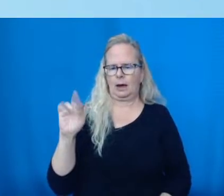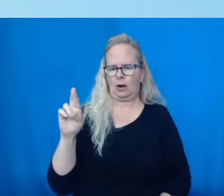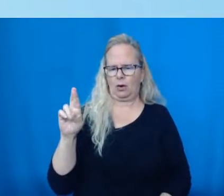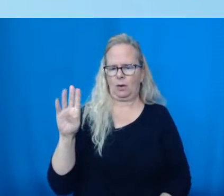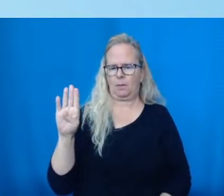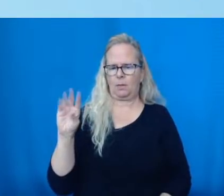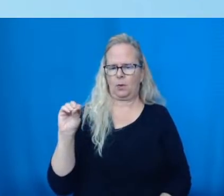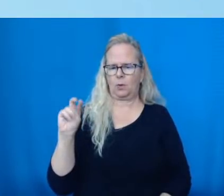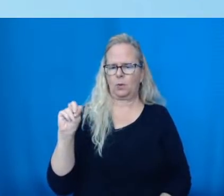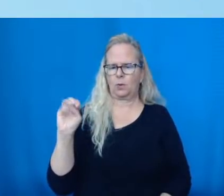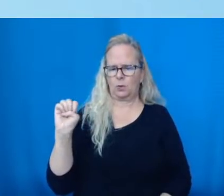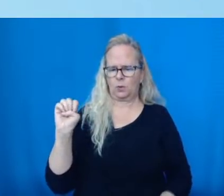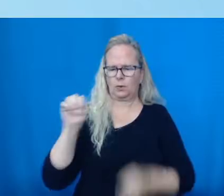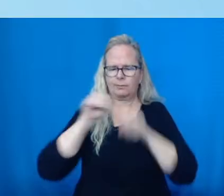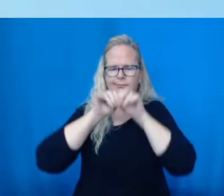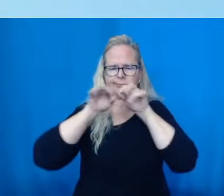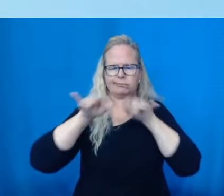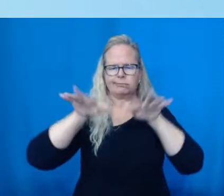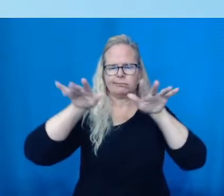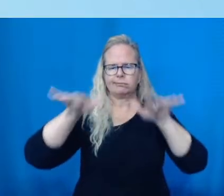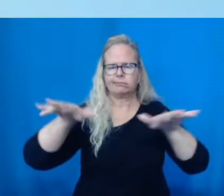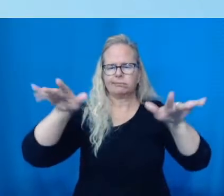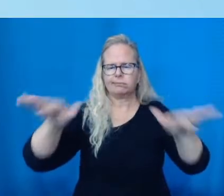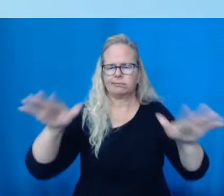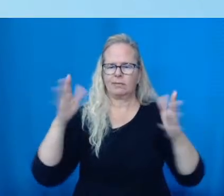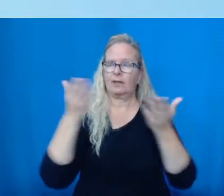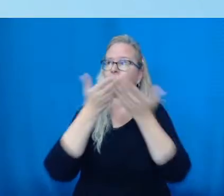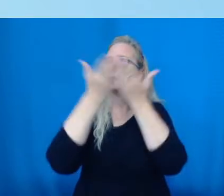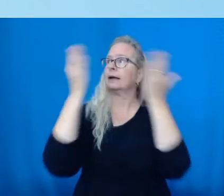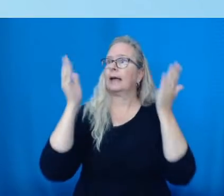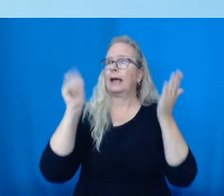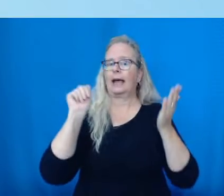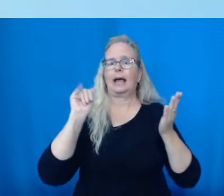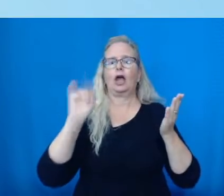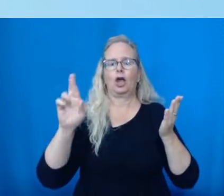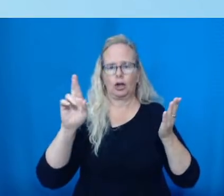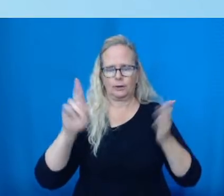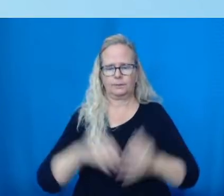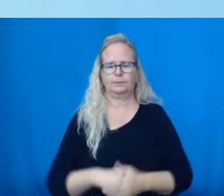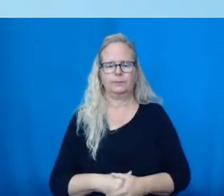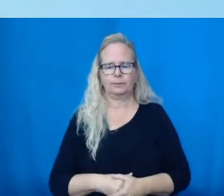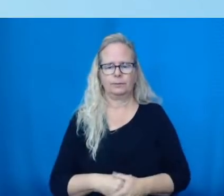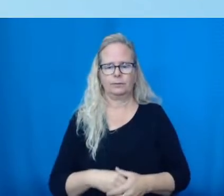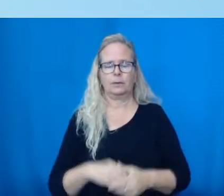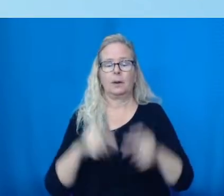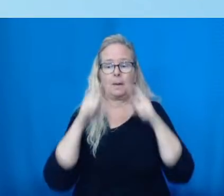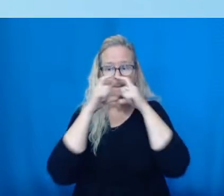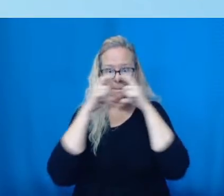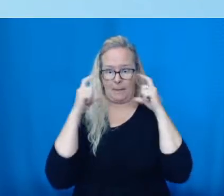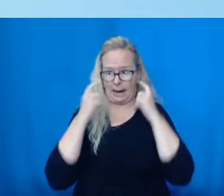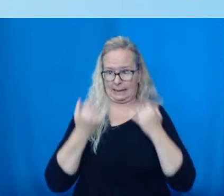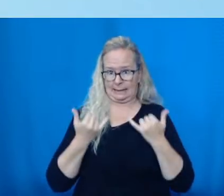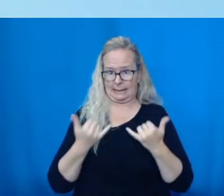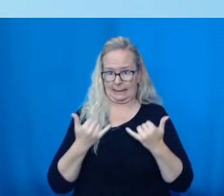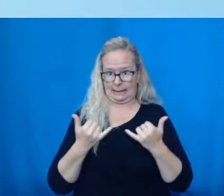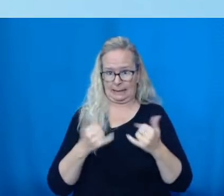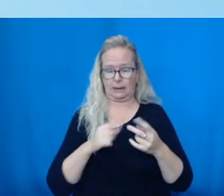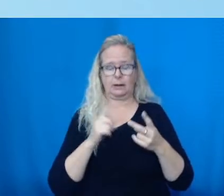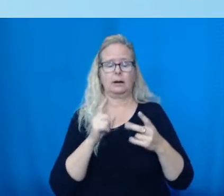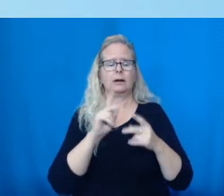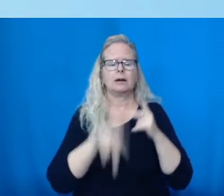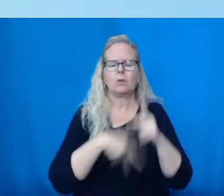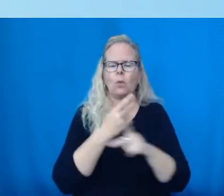COVID-19, types of masks, and revisit our conversation on airborne transmission. We have learned a lot